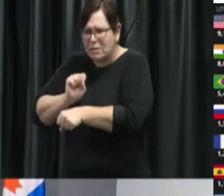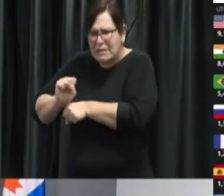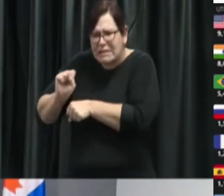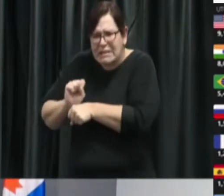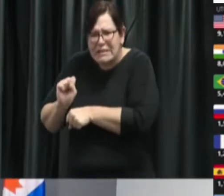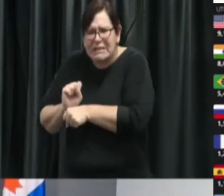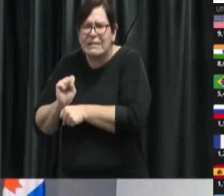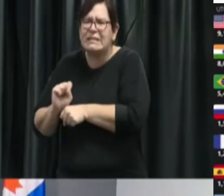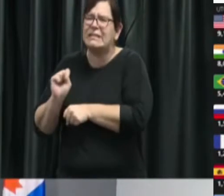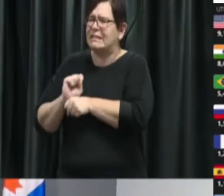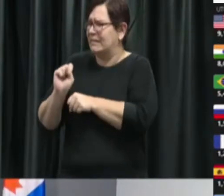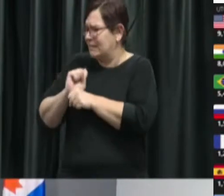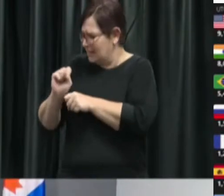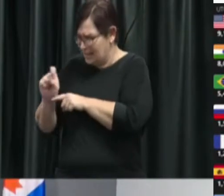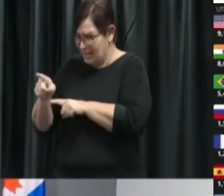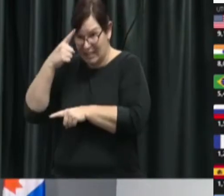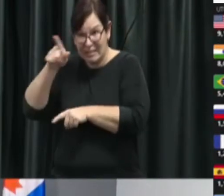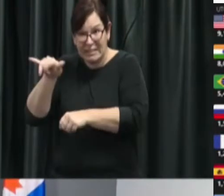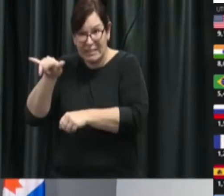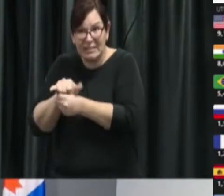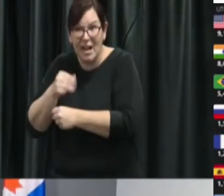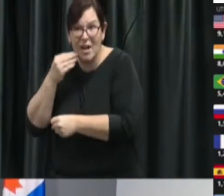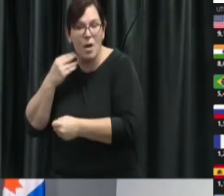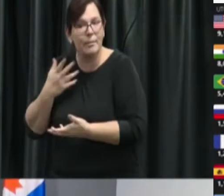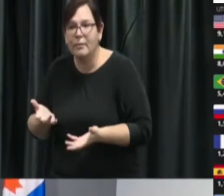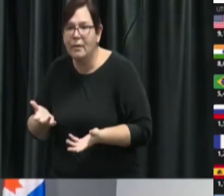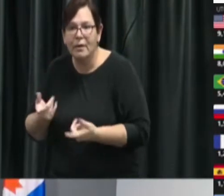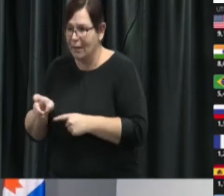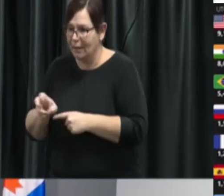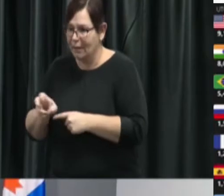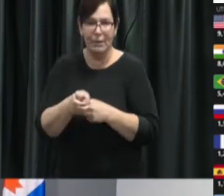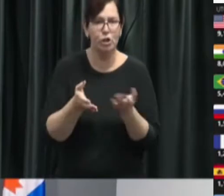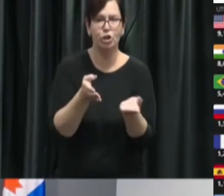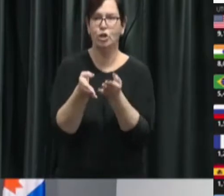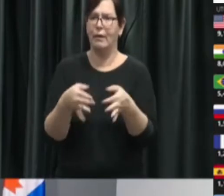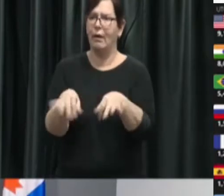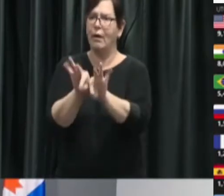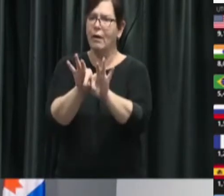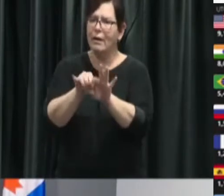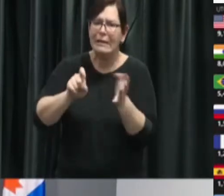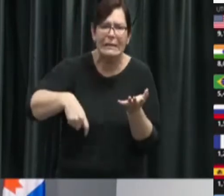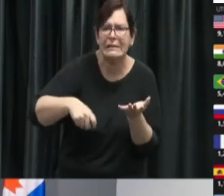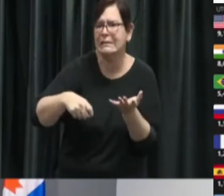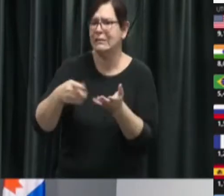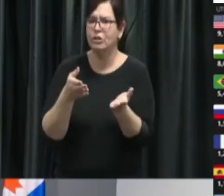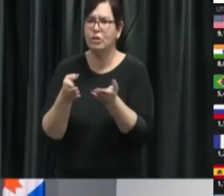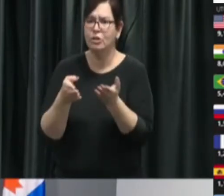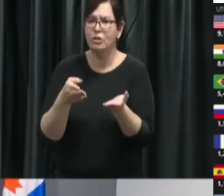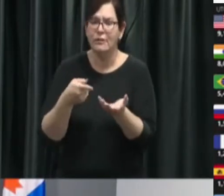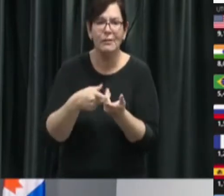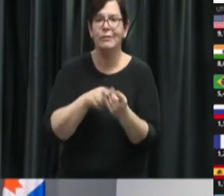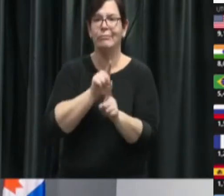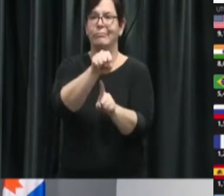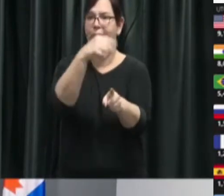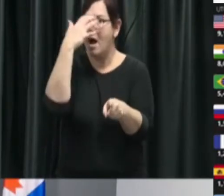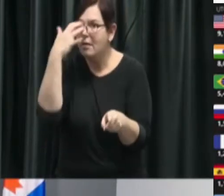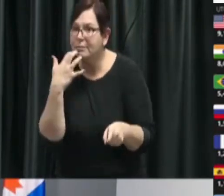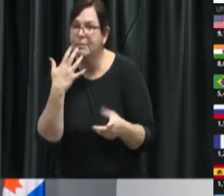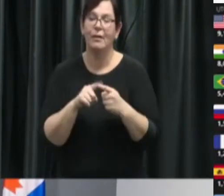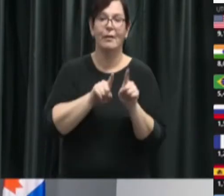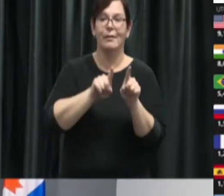delivering essential services that have to be done in person and on the job in places like hospitals, grocery